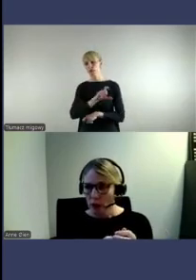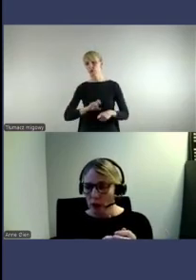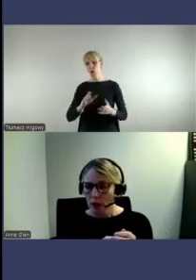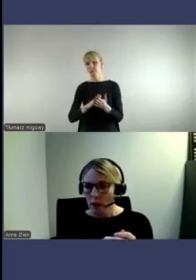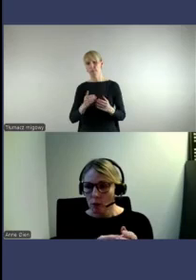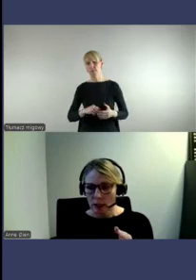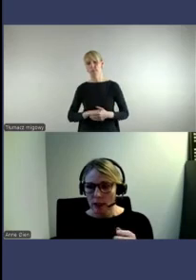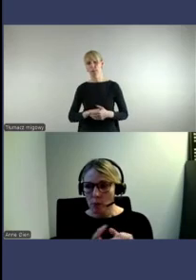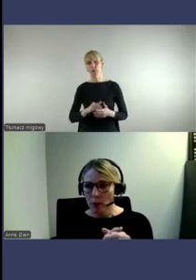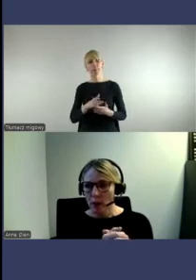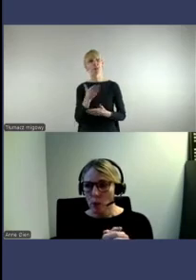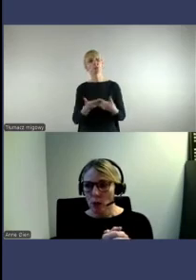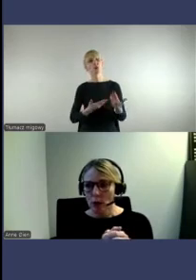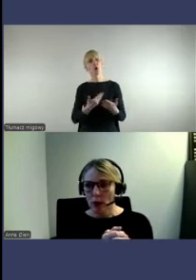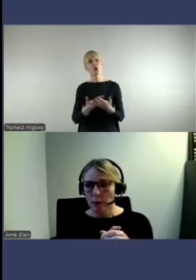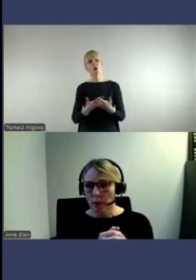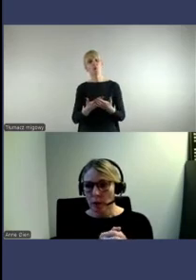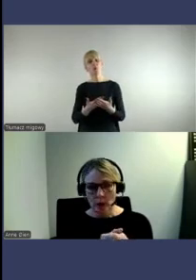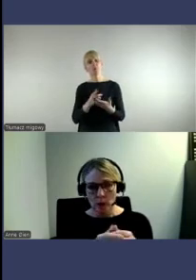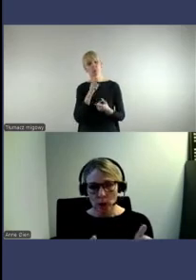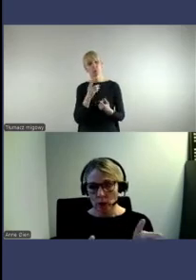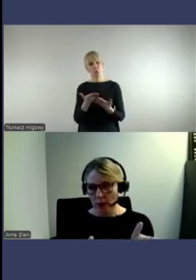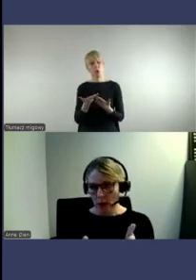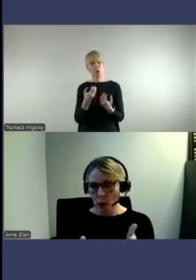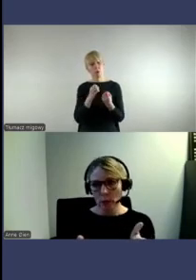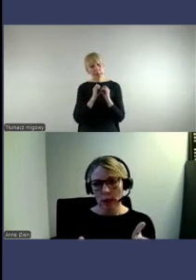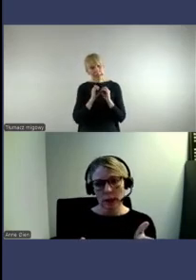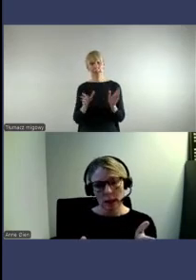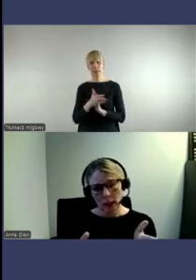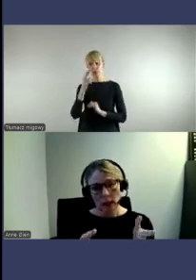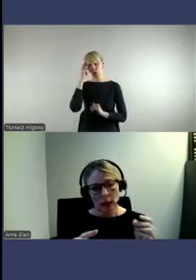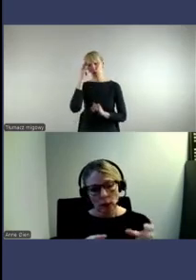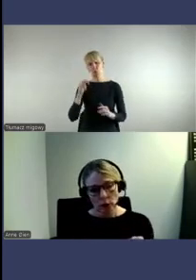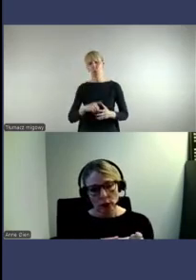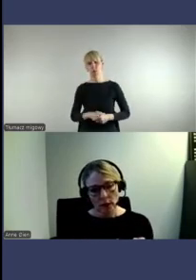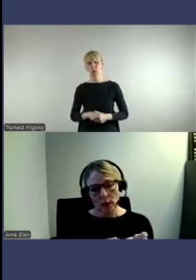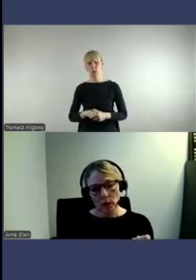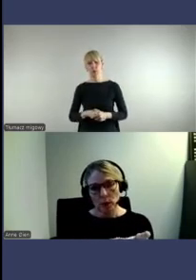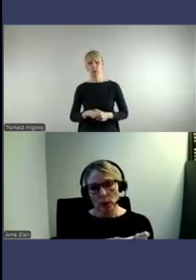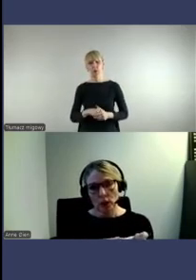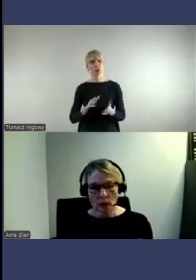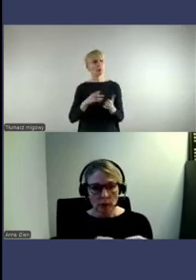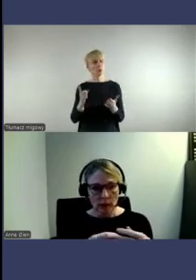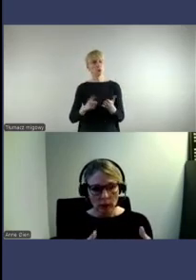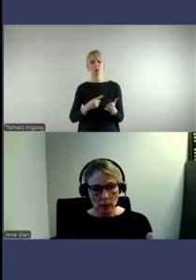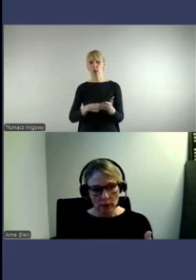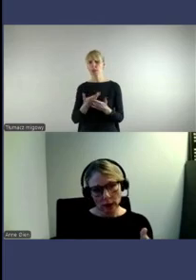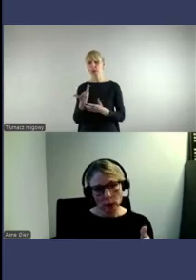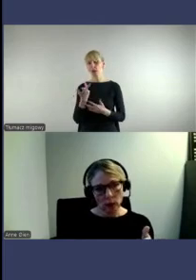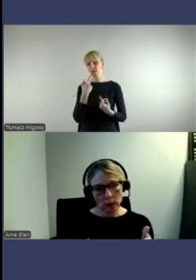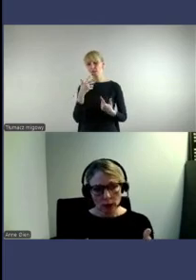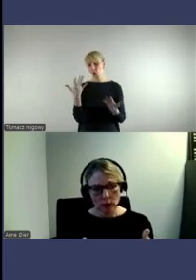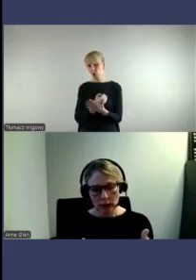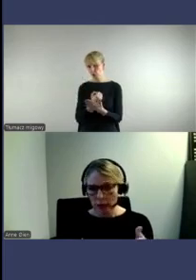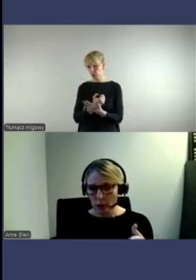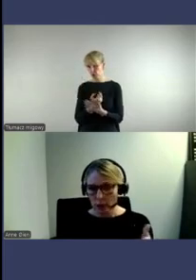channels. One example there was the frequent use of town hall meetings, and not just having them in person, but making them